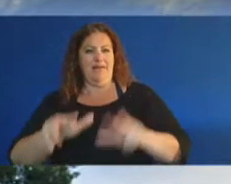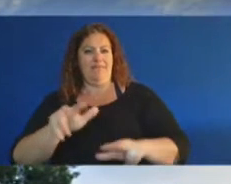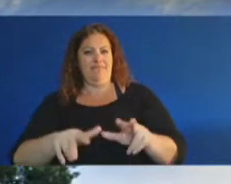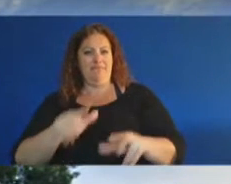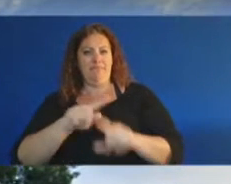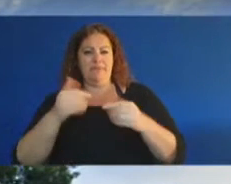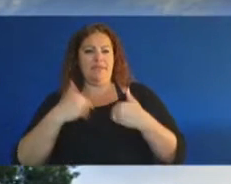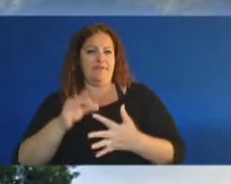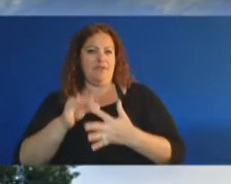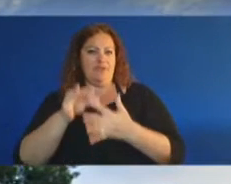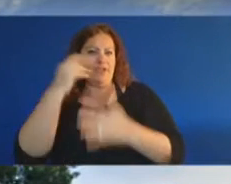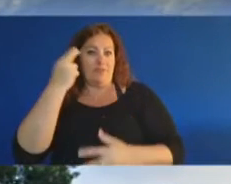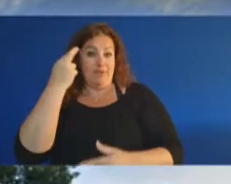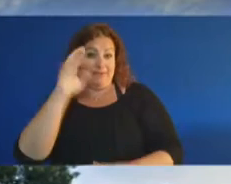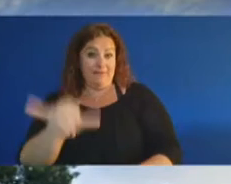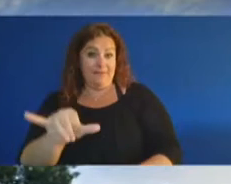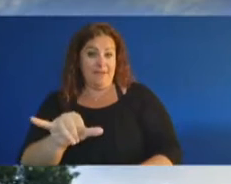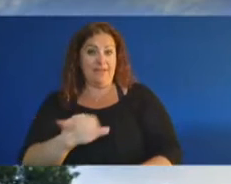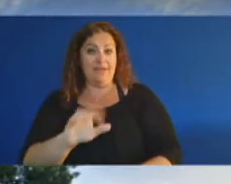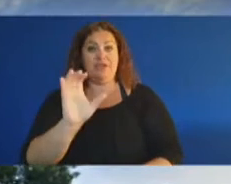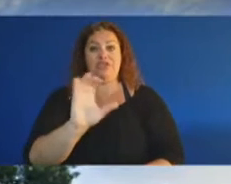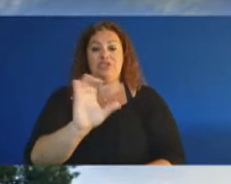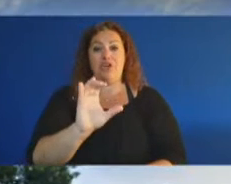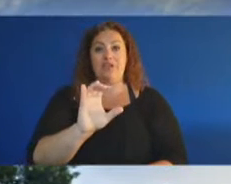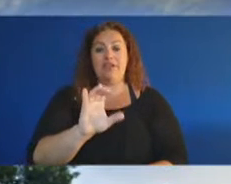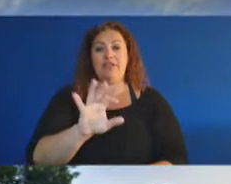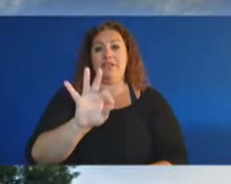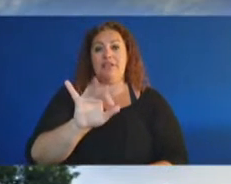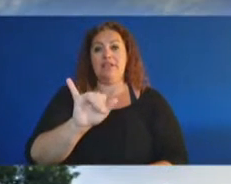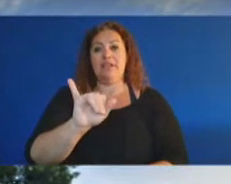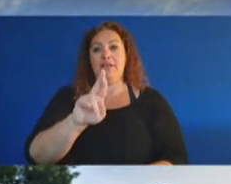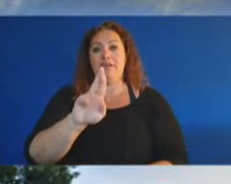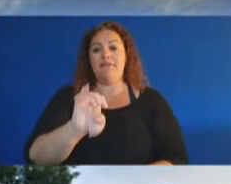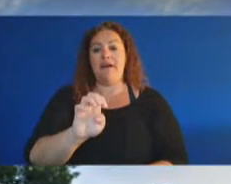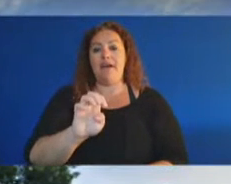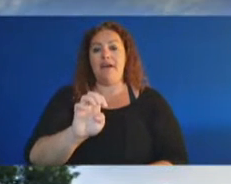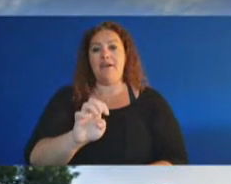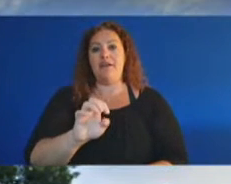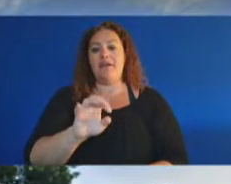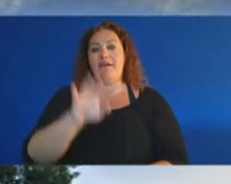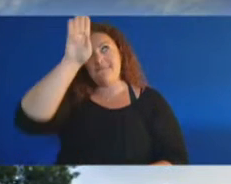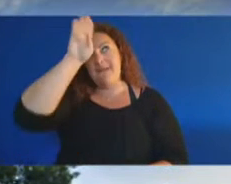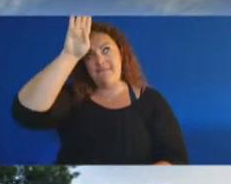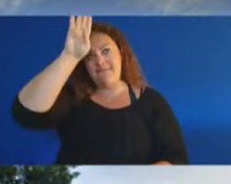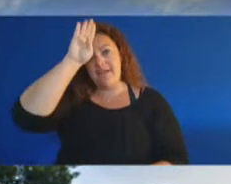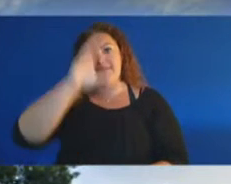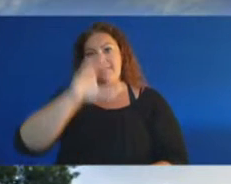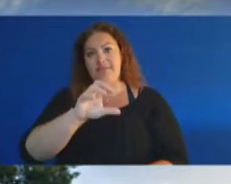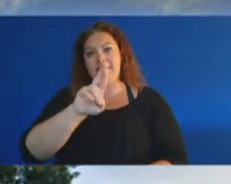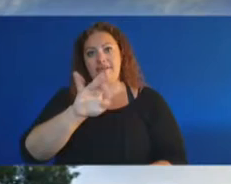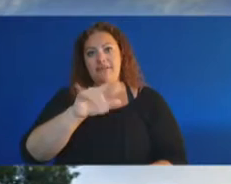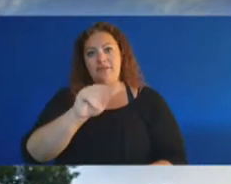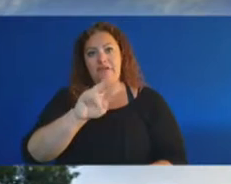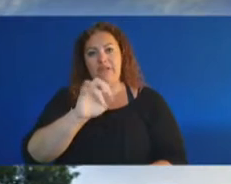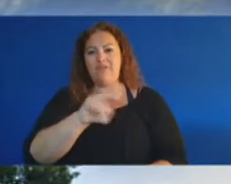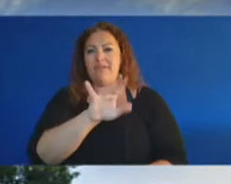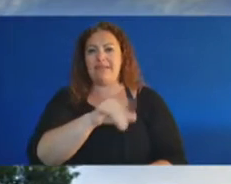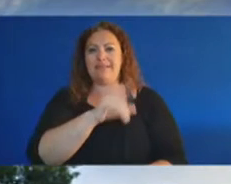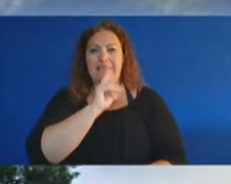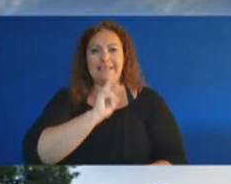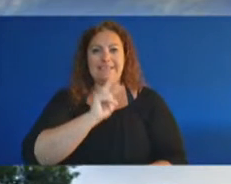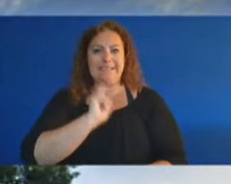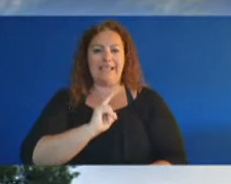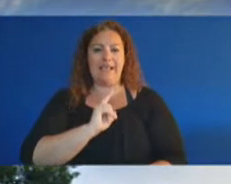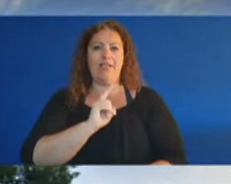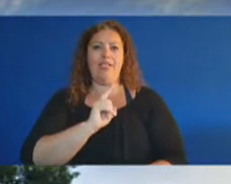this um the Charlotte Firefighters Credit Union is a single uh Member Credit Union uh that serves our F